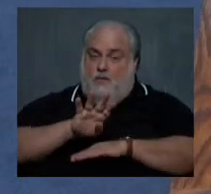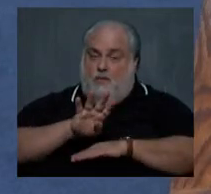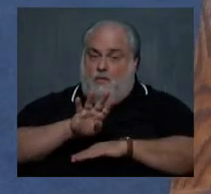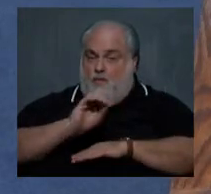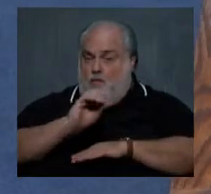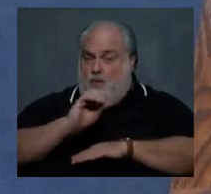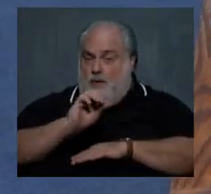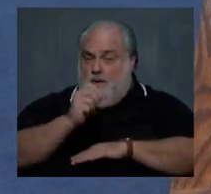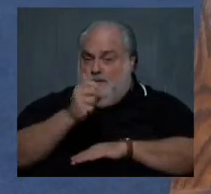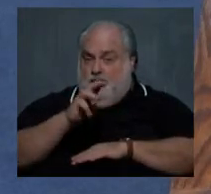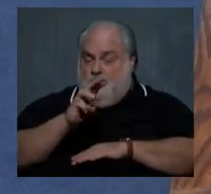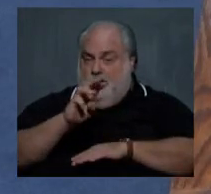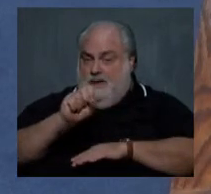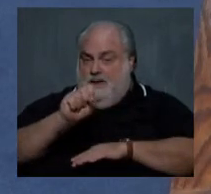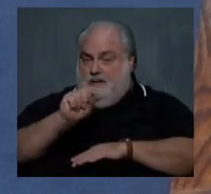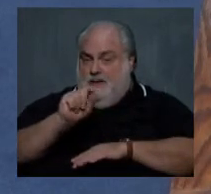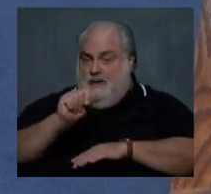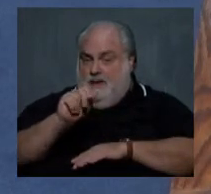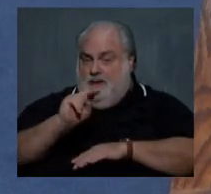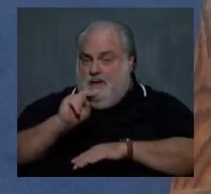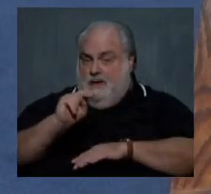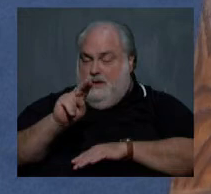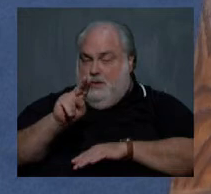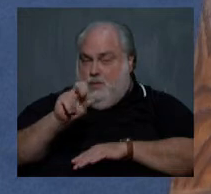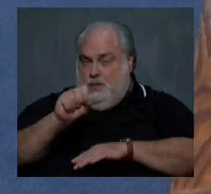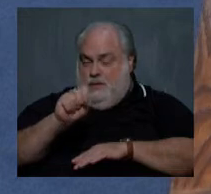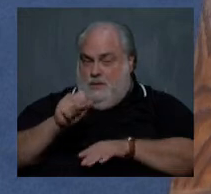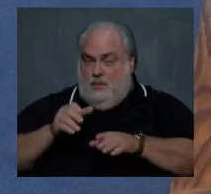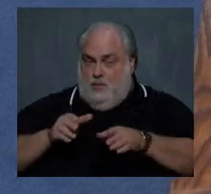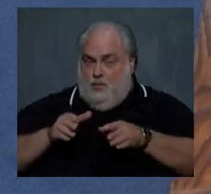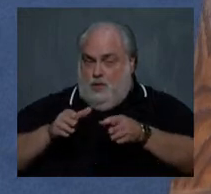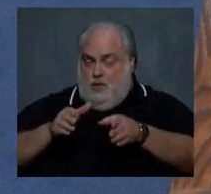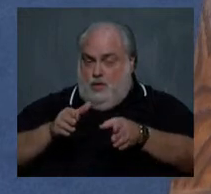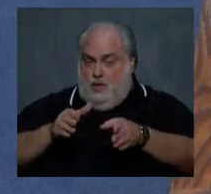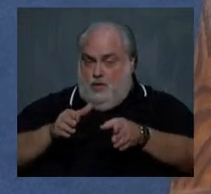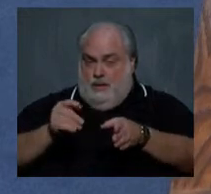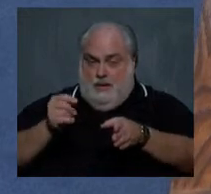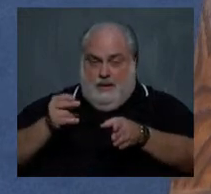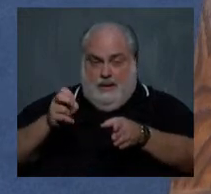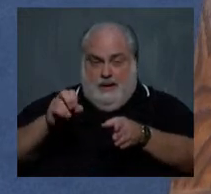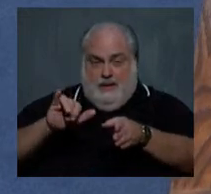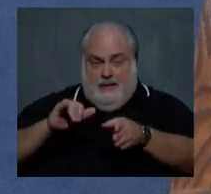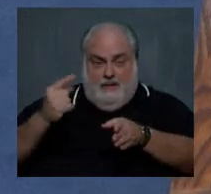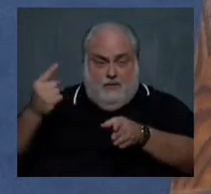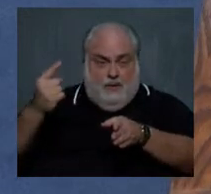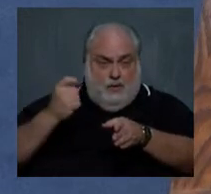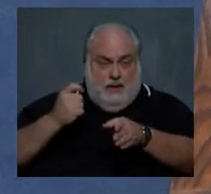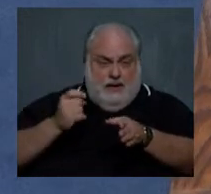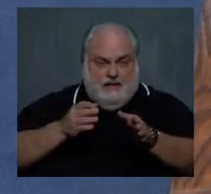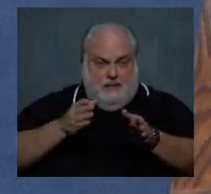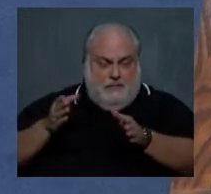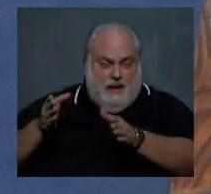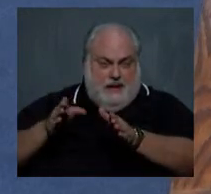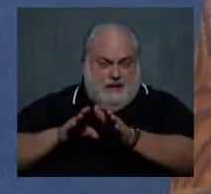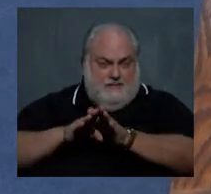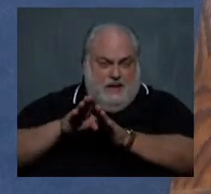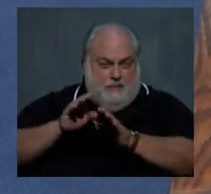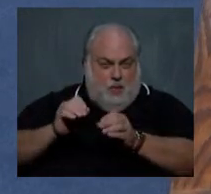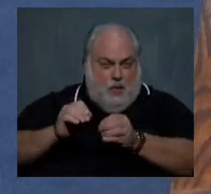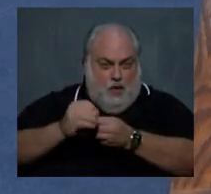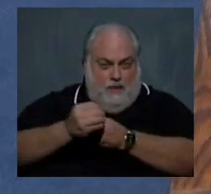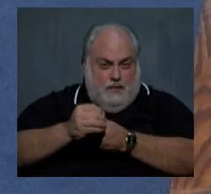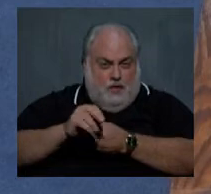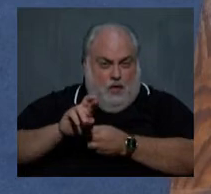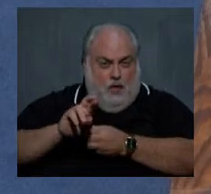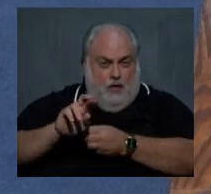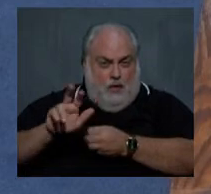4016 Stannis Road. And what they're requesting is, Yeah. right now, it's currently zone plan development office and